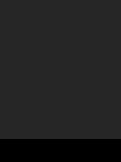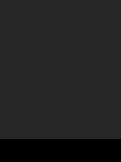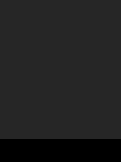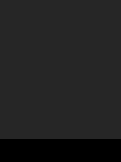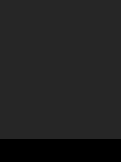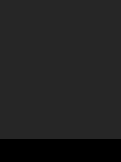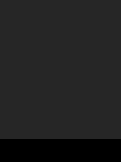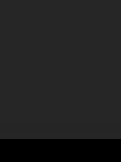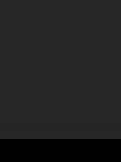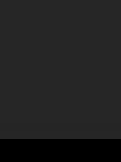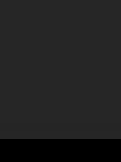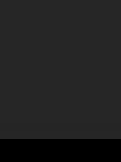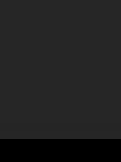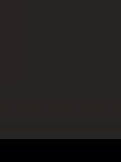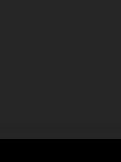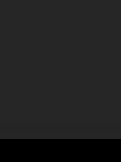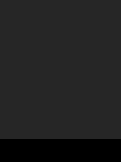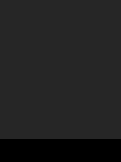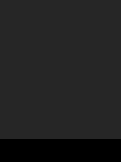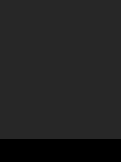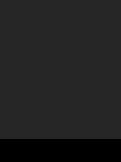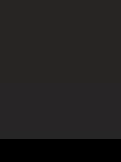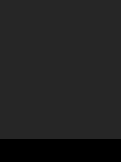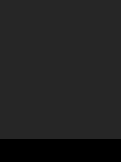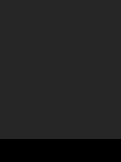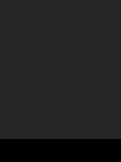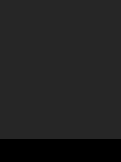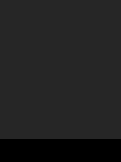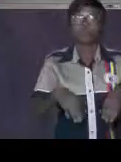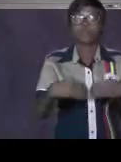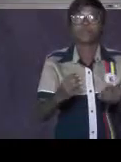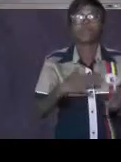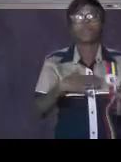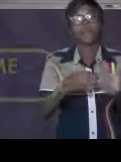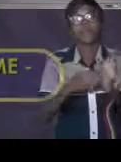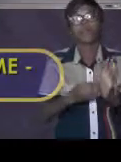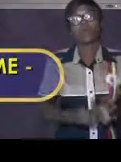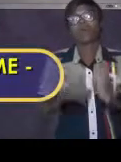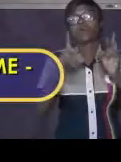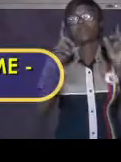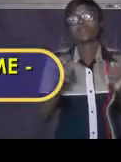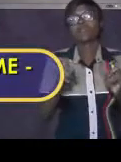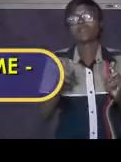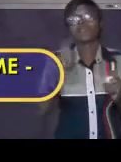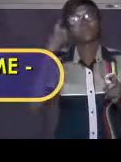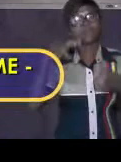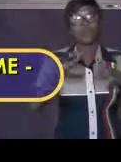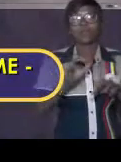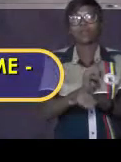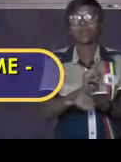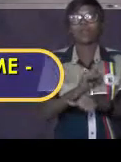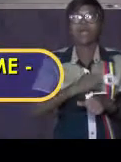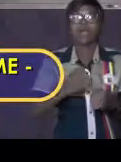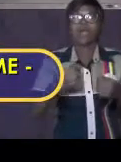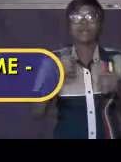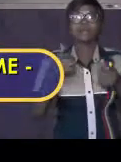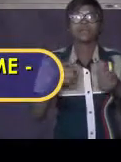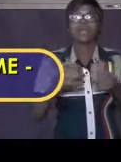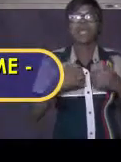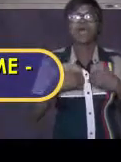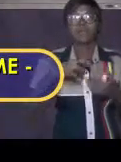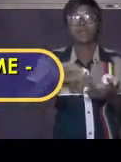areas would have been cleared. Test your hand on the class activity which is coming up right about now. I still have